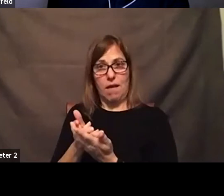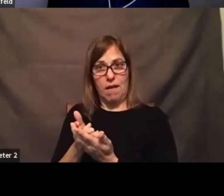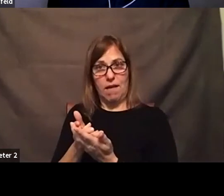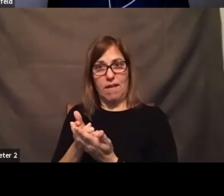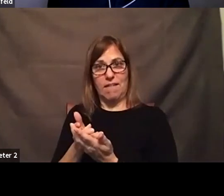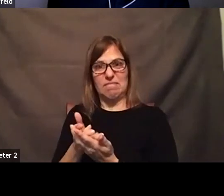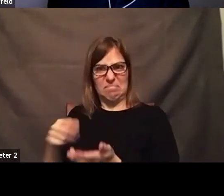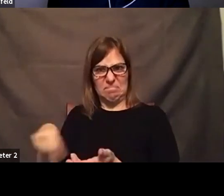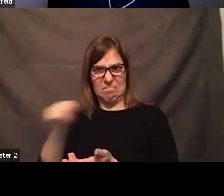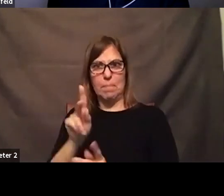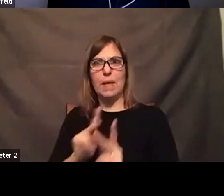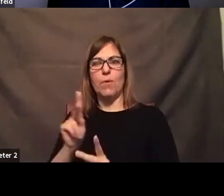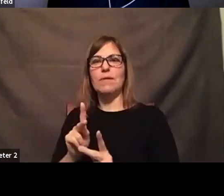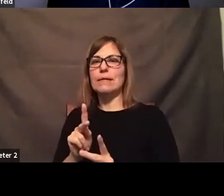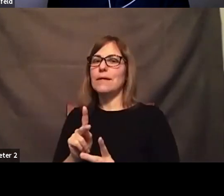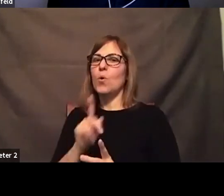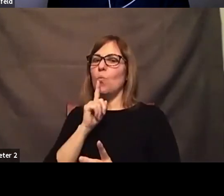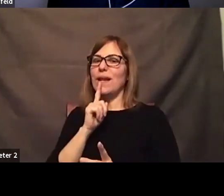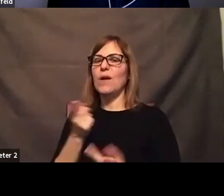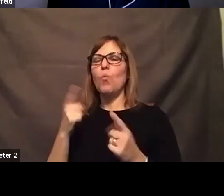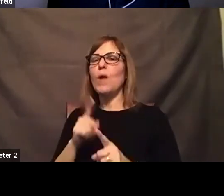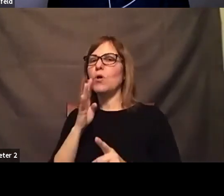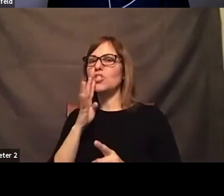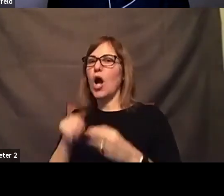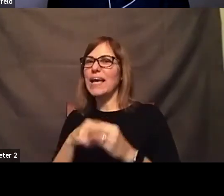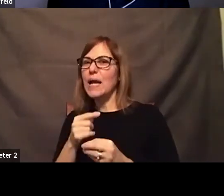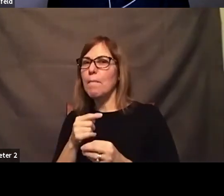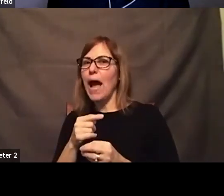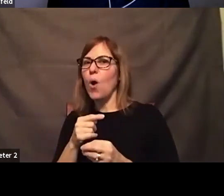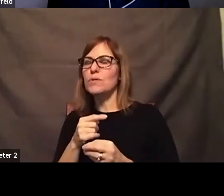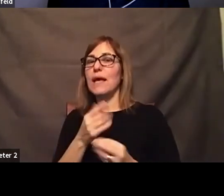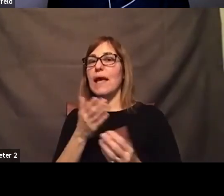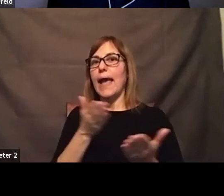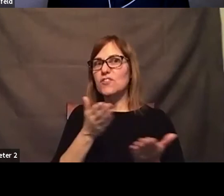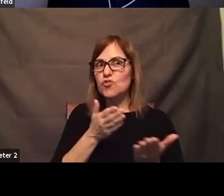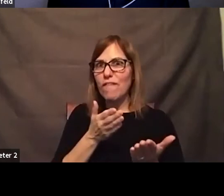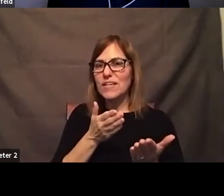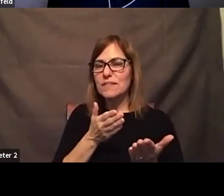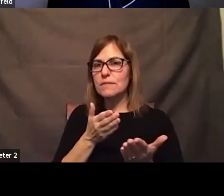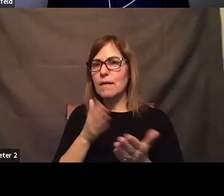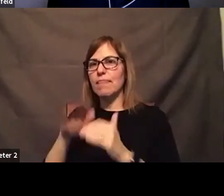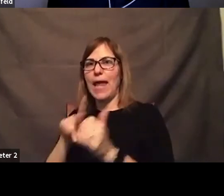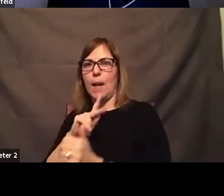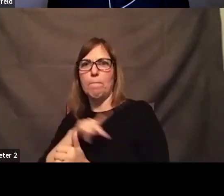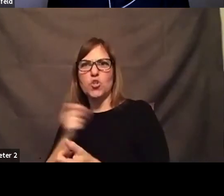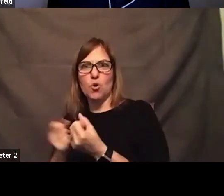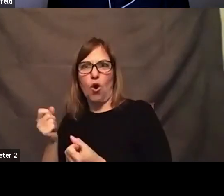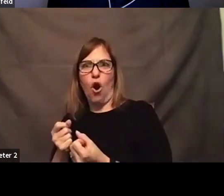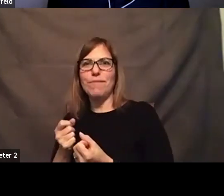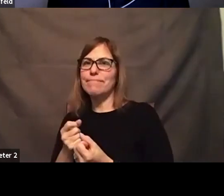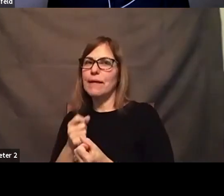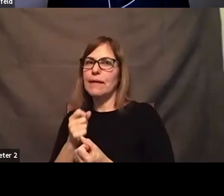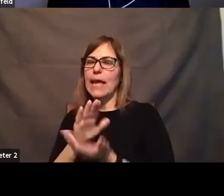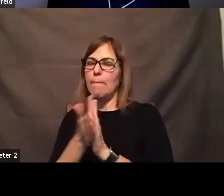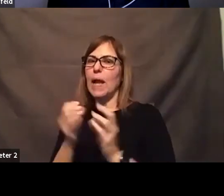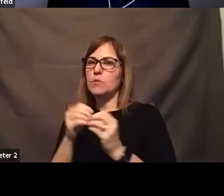gets a little bit more complicated when you're talking about a service versus your own personalized car and things